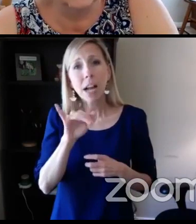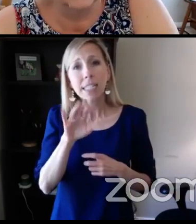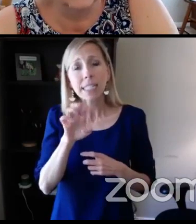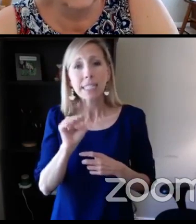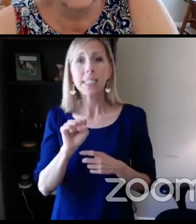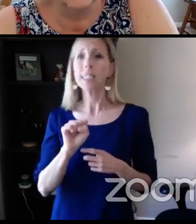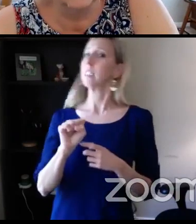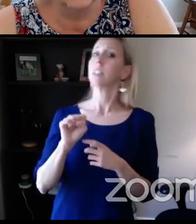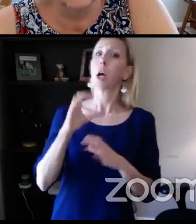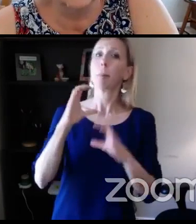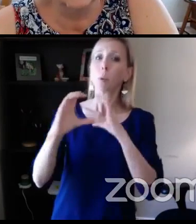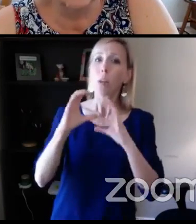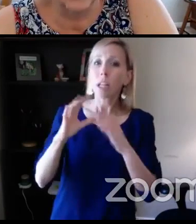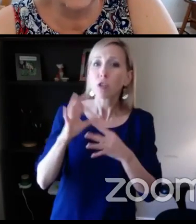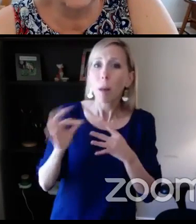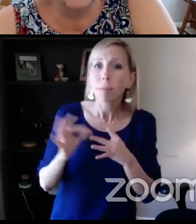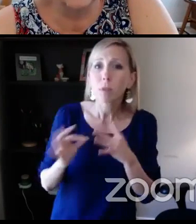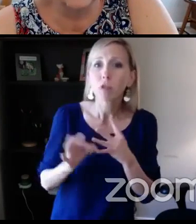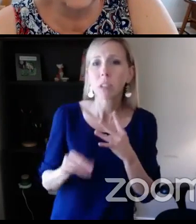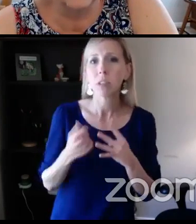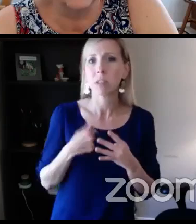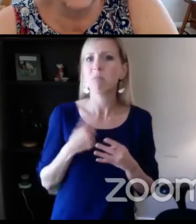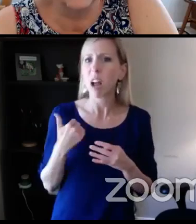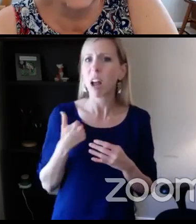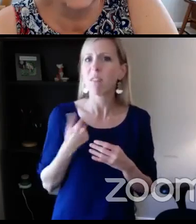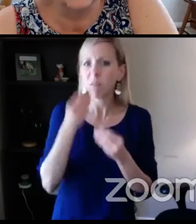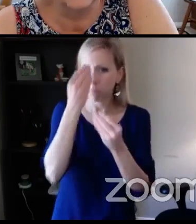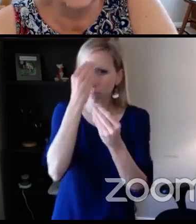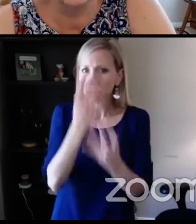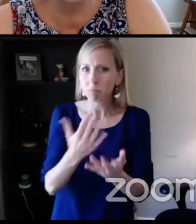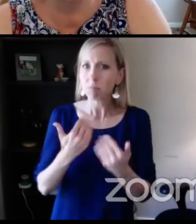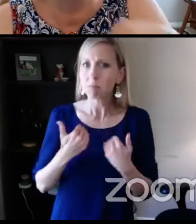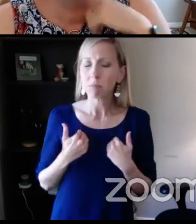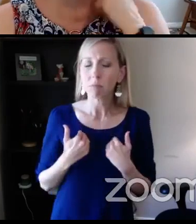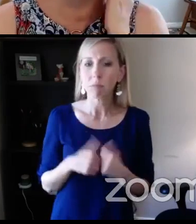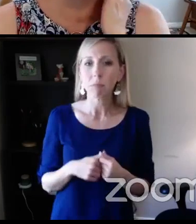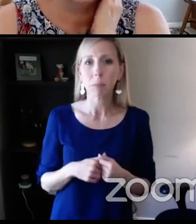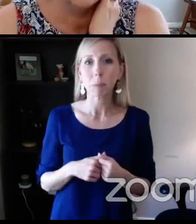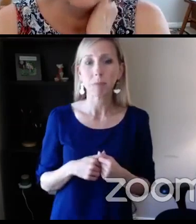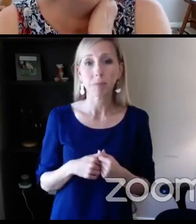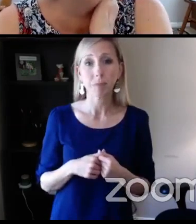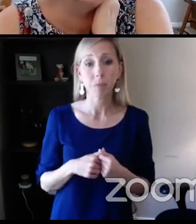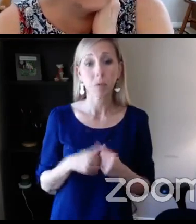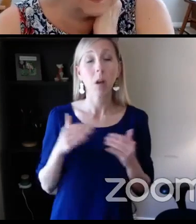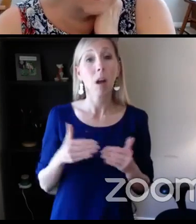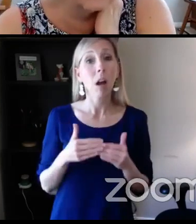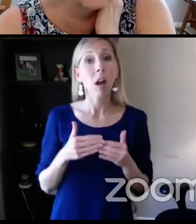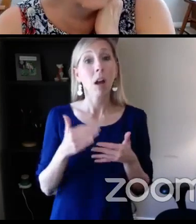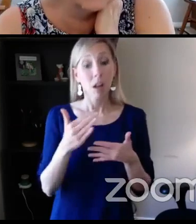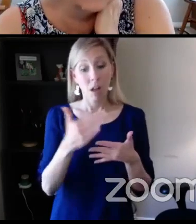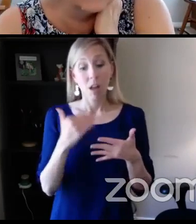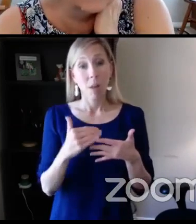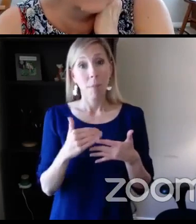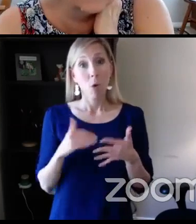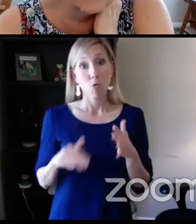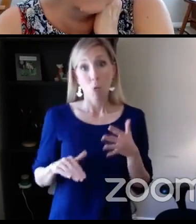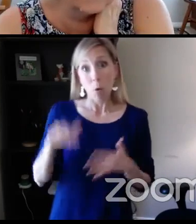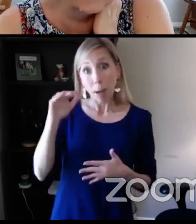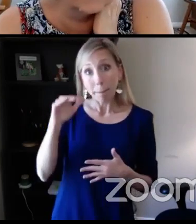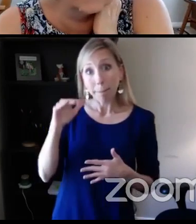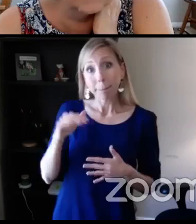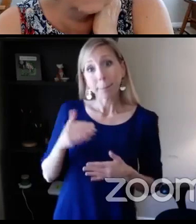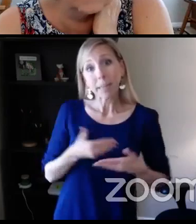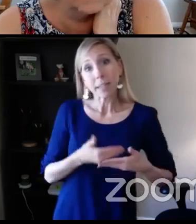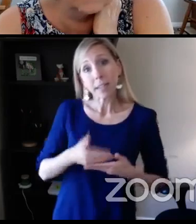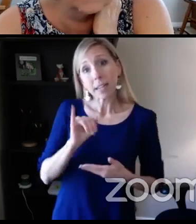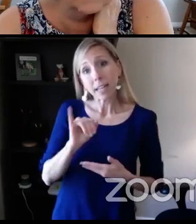options, all kinds of different information there. And then growing up infants and toddlers. So what's next?